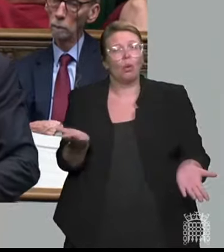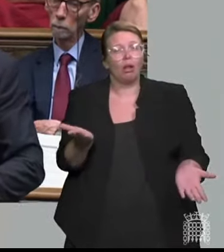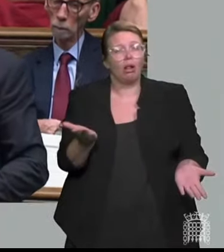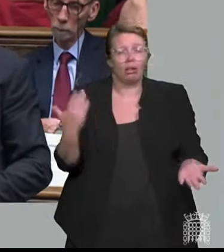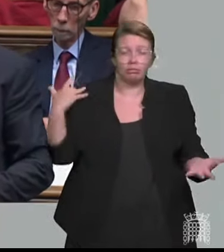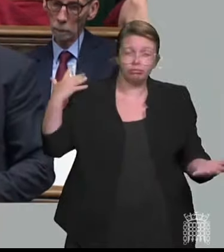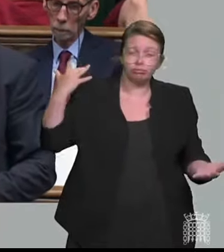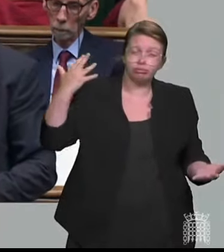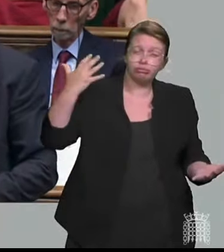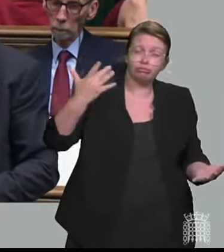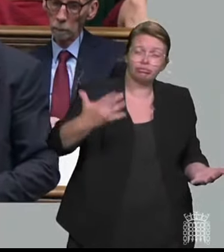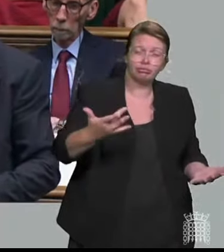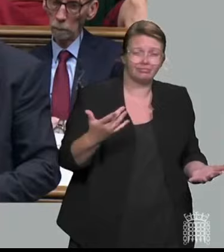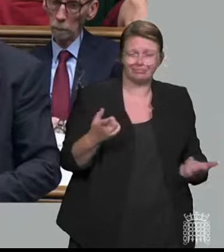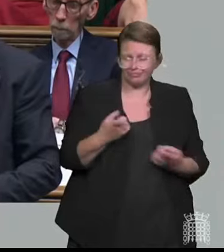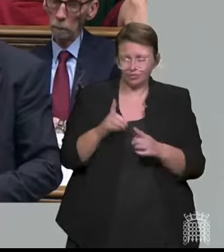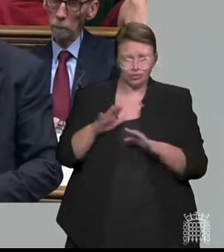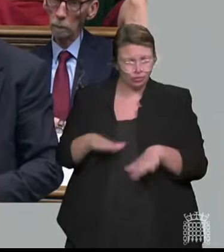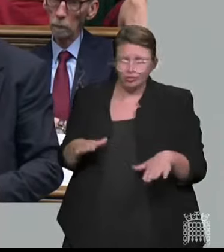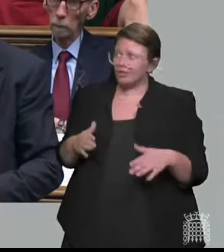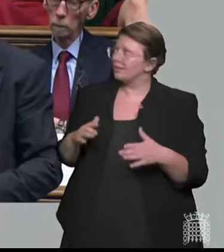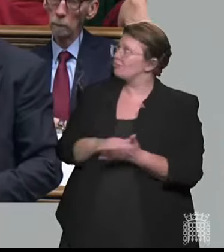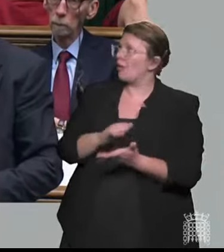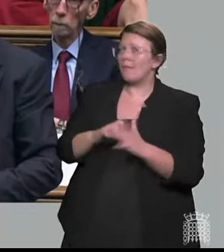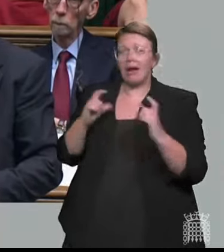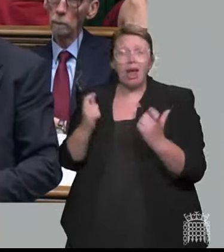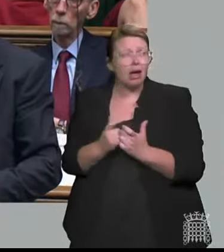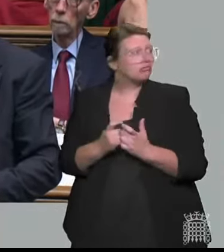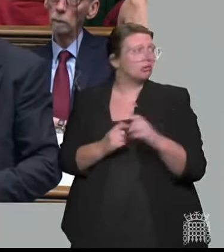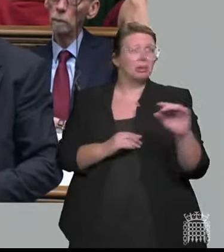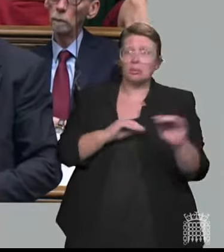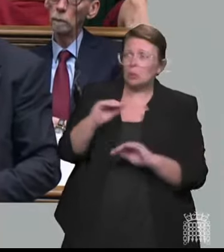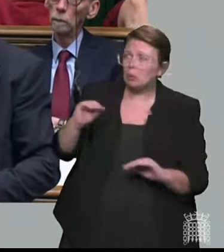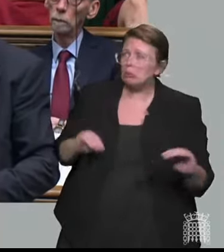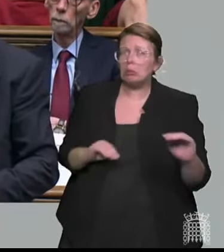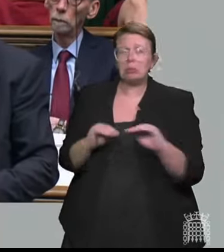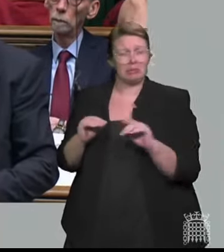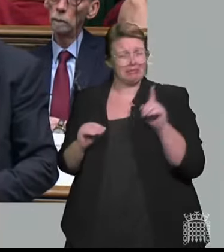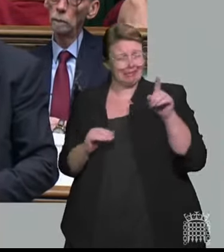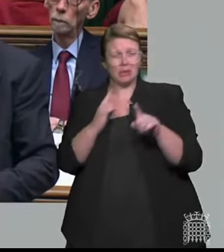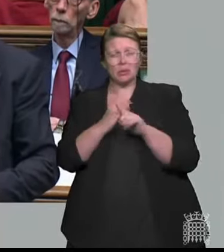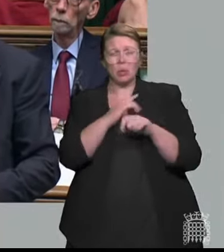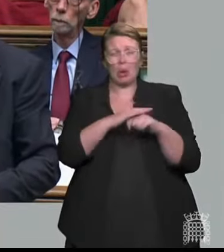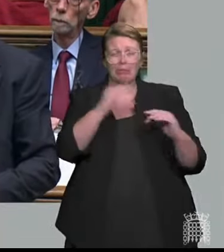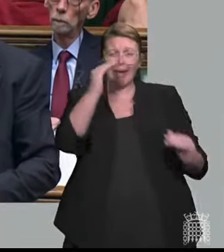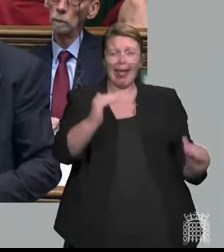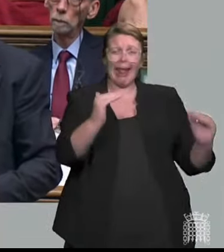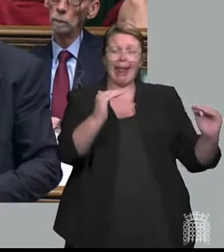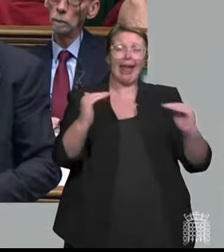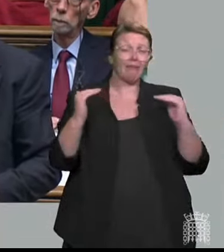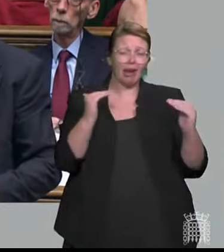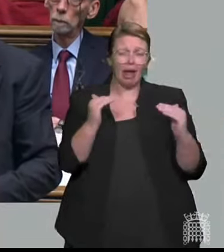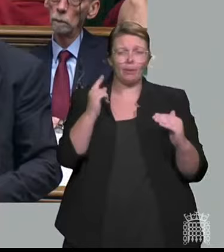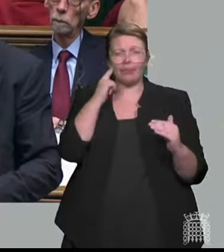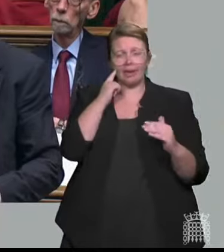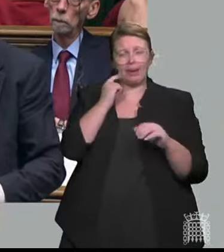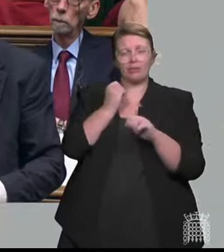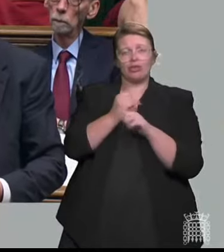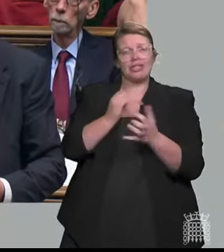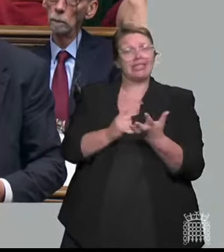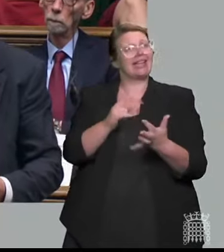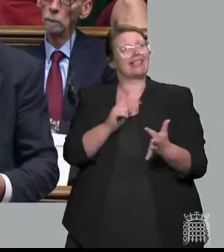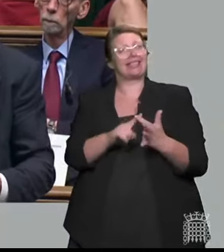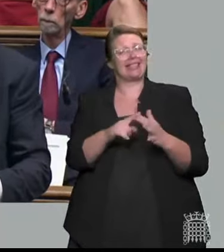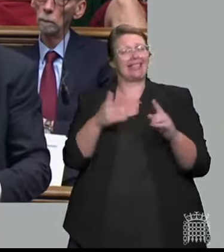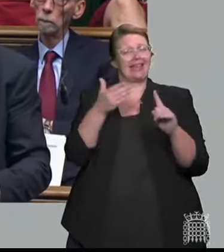with pupils being shunted around old buildings, talk of levelling up and addressing the GCSE attainment gap rings hollow.